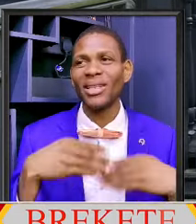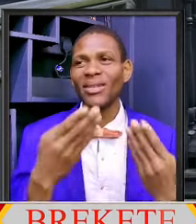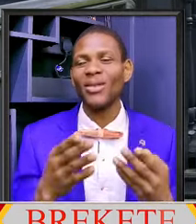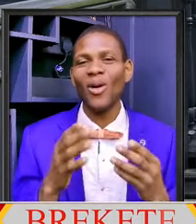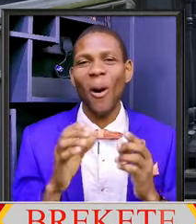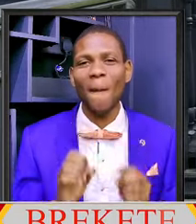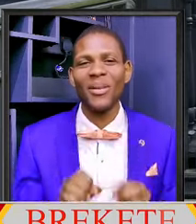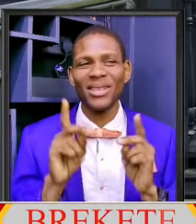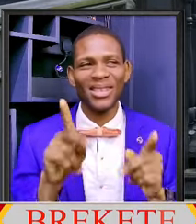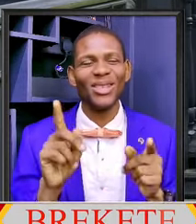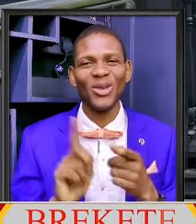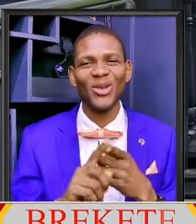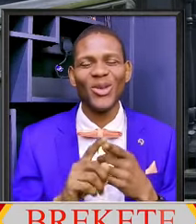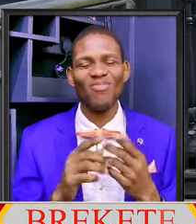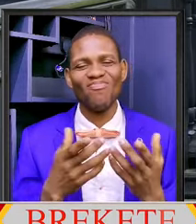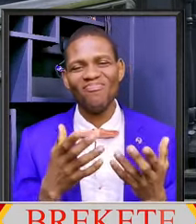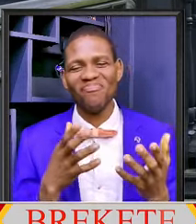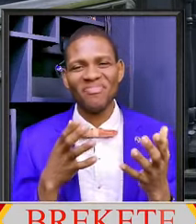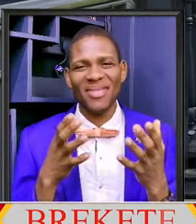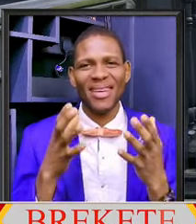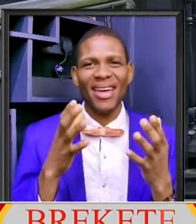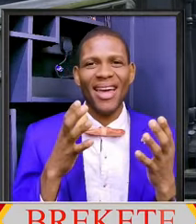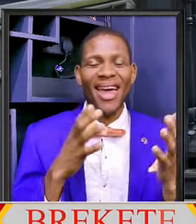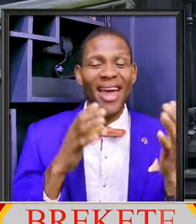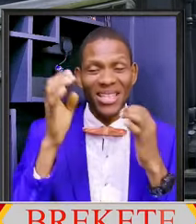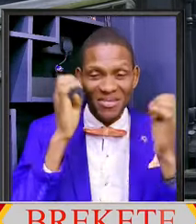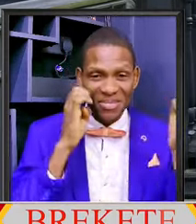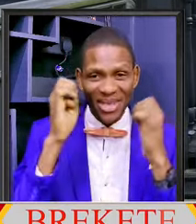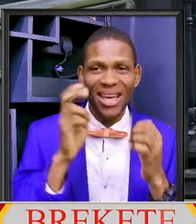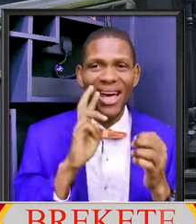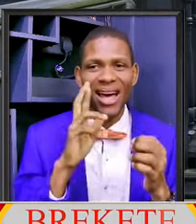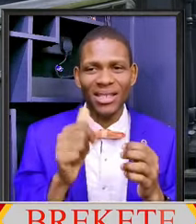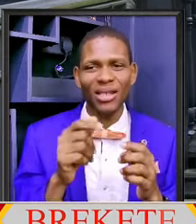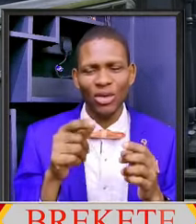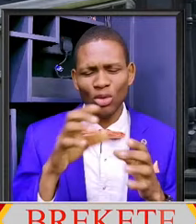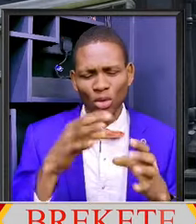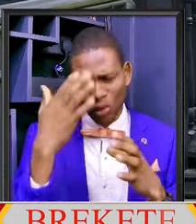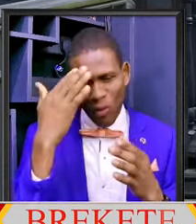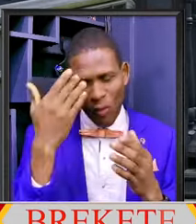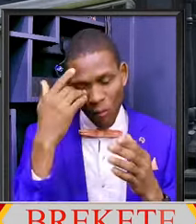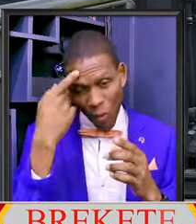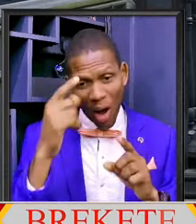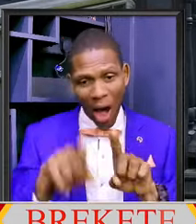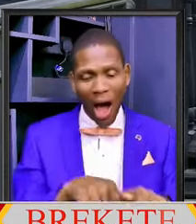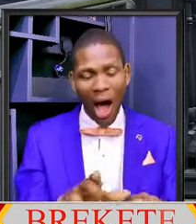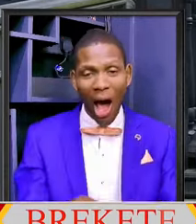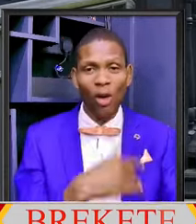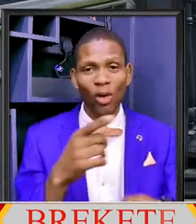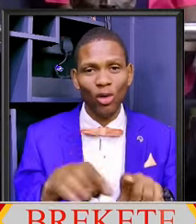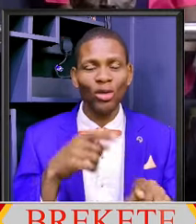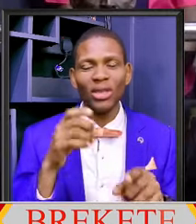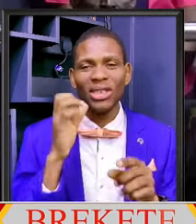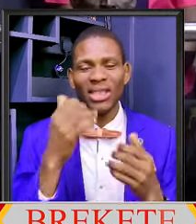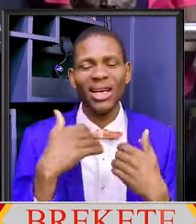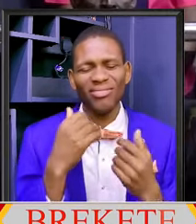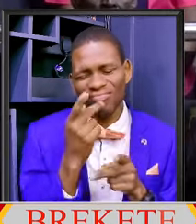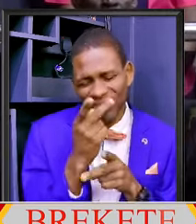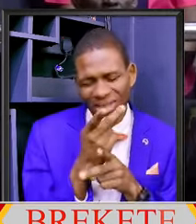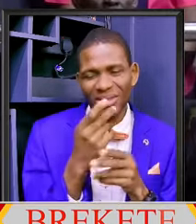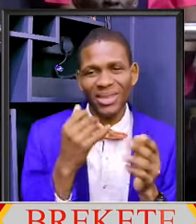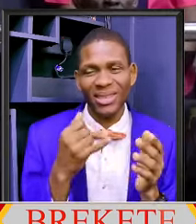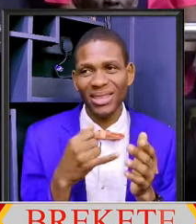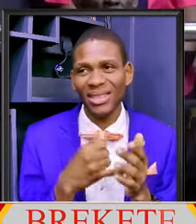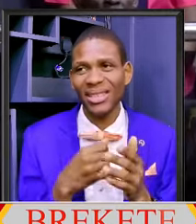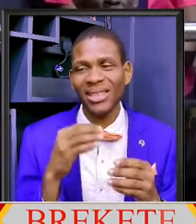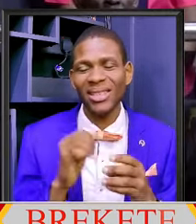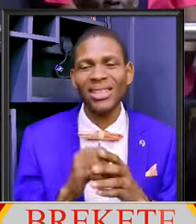to express herself. Do you know how, for how long she has bottled this in her? Please allow